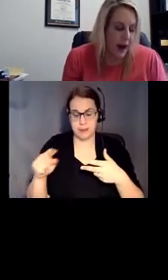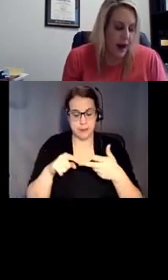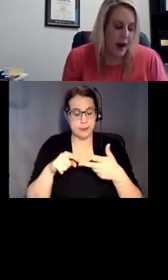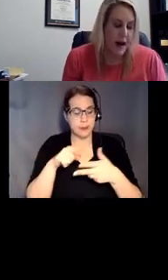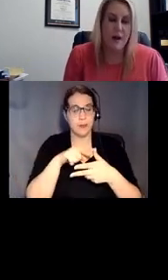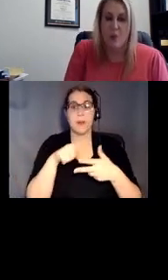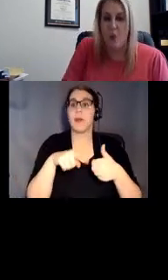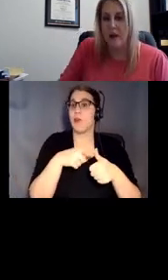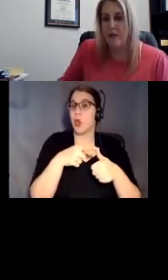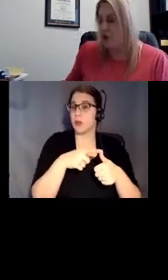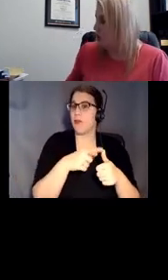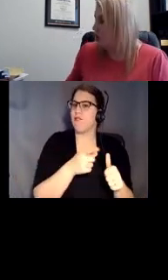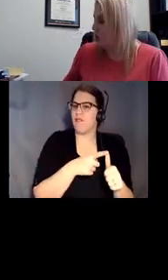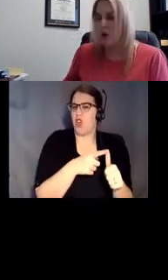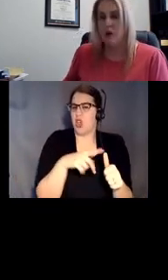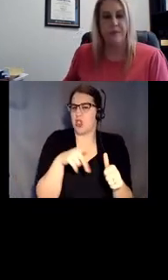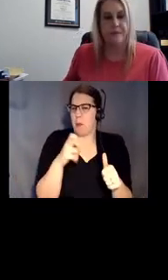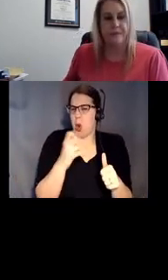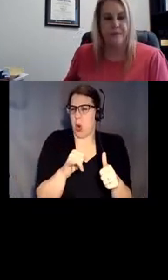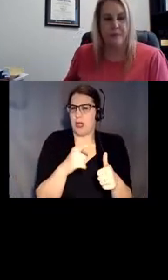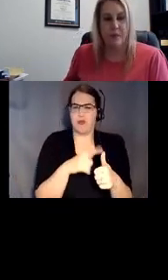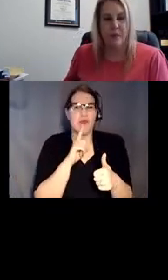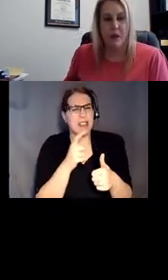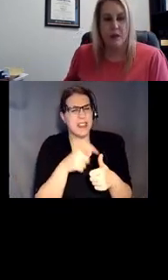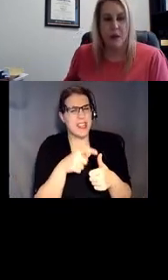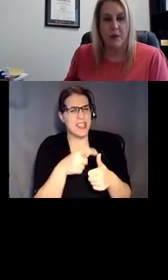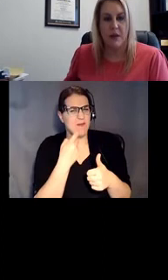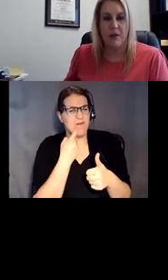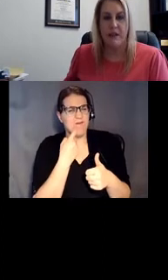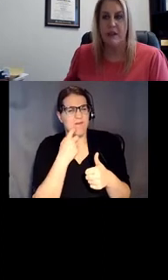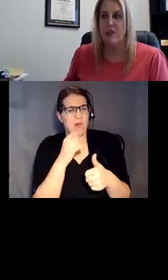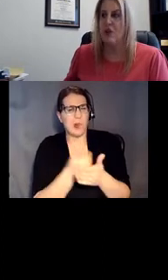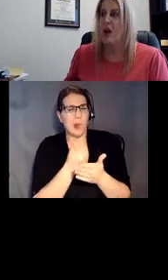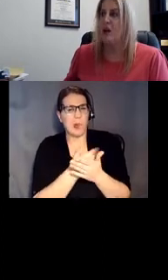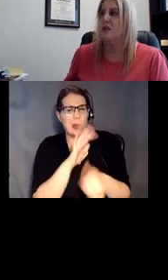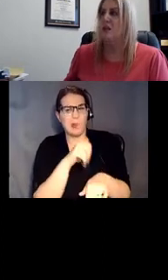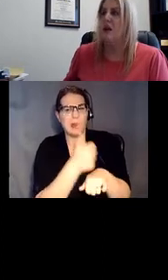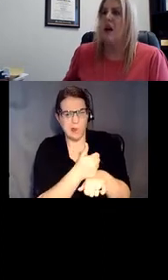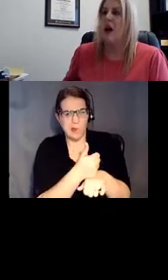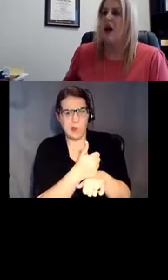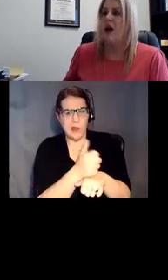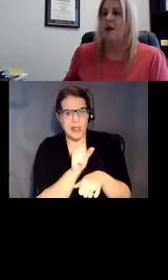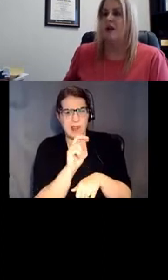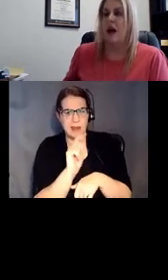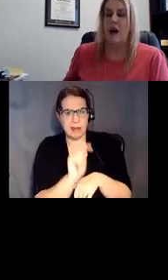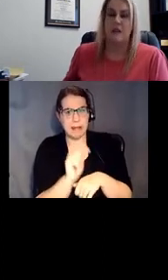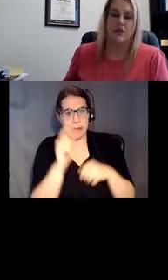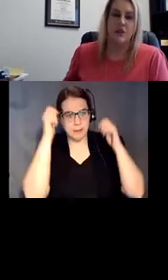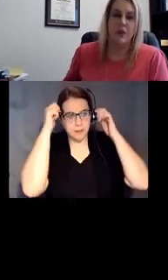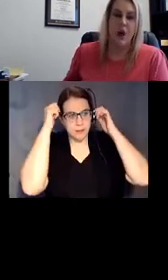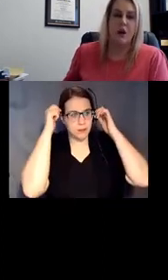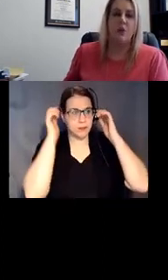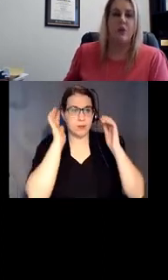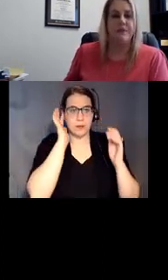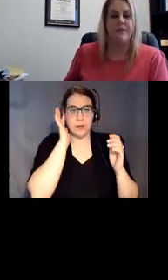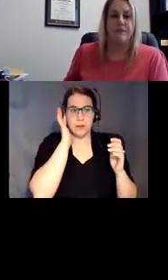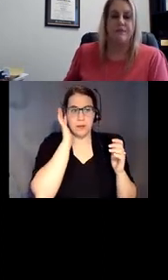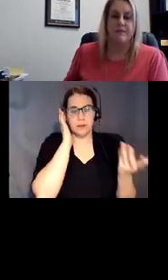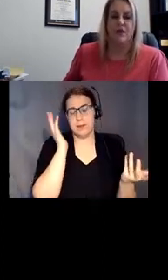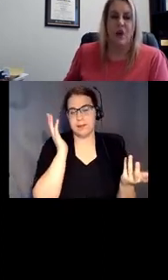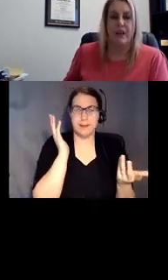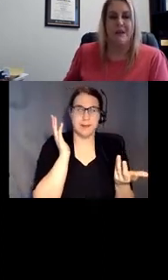probably one of the newer supplemental needs trusts to the block.